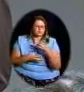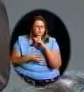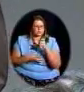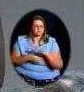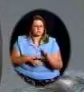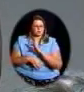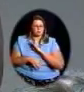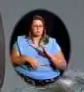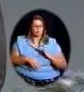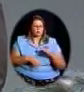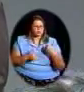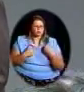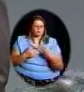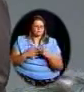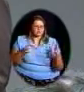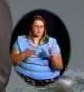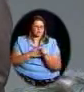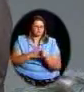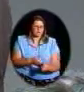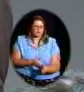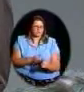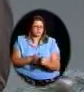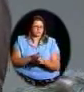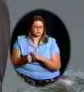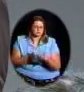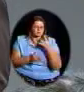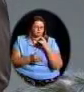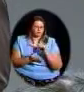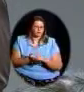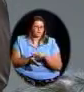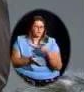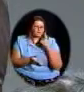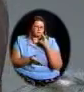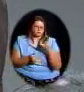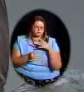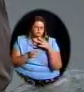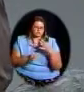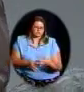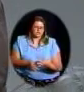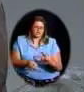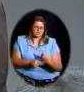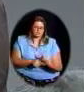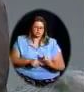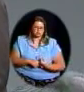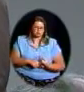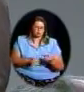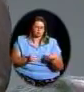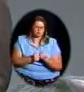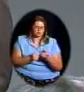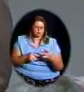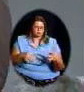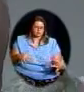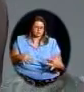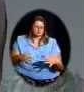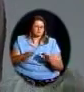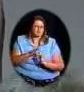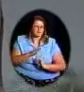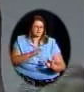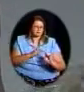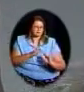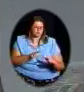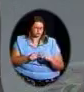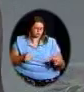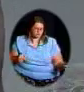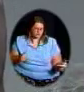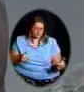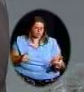as many guidance points on that. Whether you decide that it's appropriate for us to expand elementary international language, or if you decide we